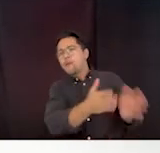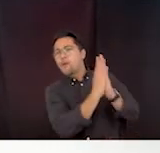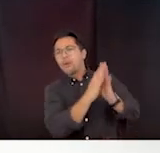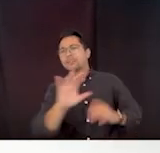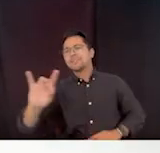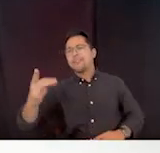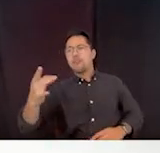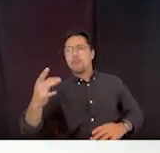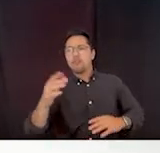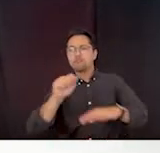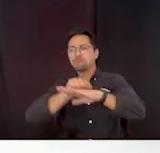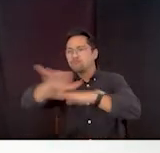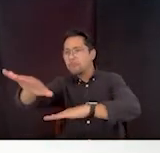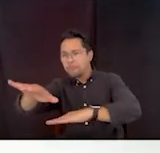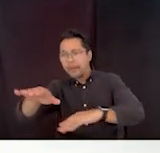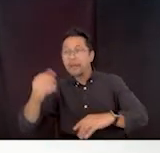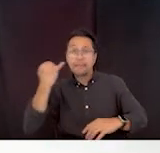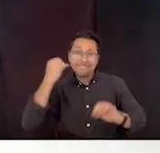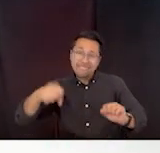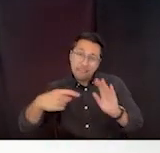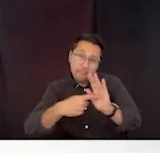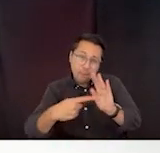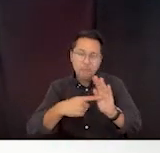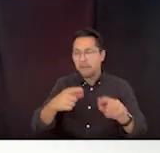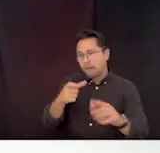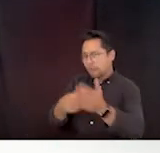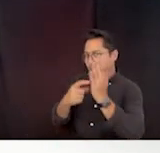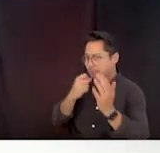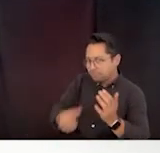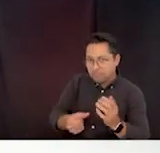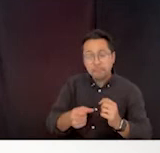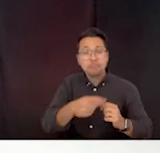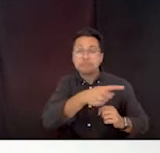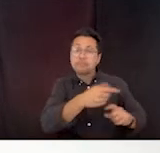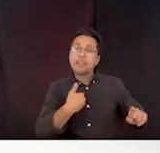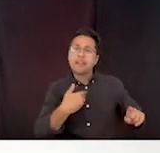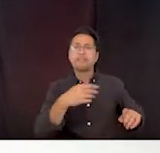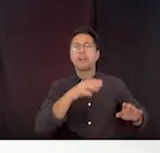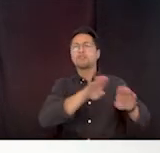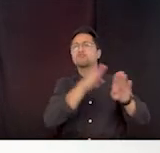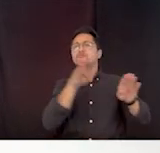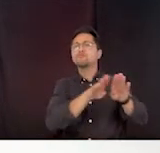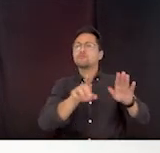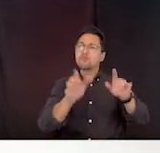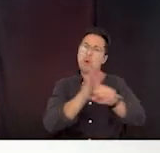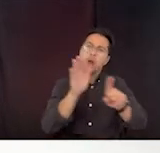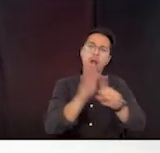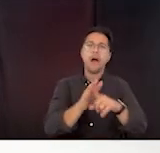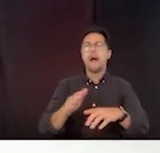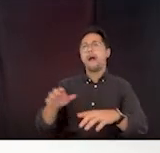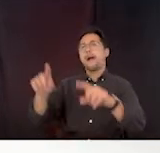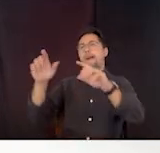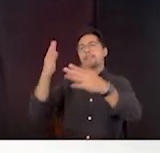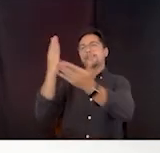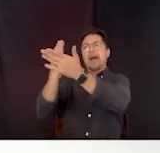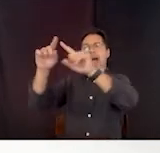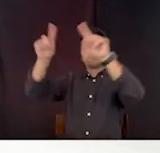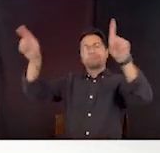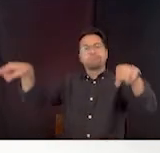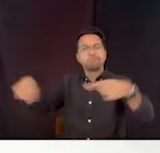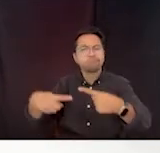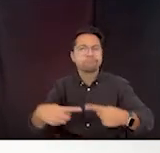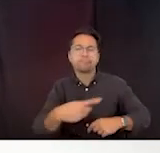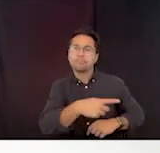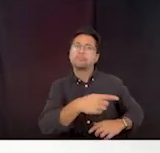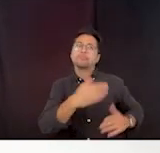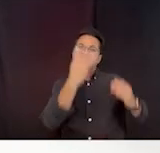you can afford to pay that, but it's not required. And in that Big Red Safety Box are things like door alarms and stop signs and lots of information to share with